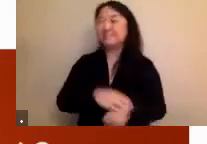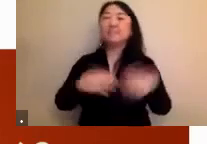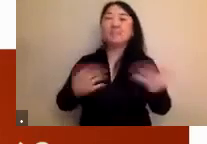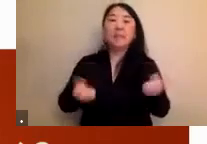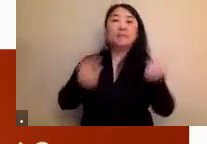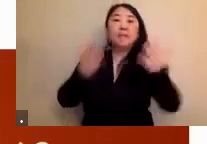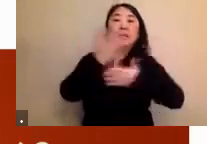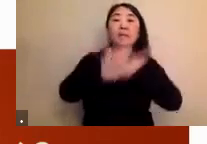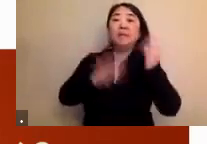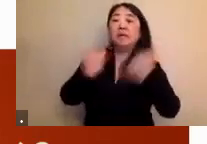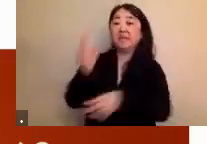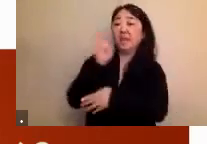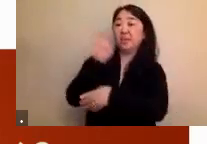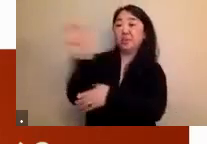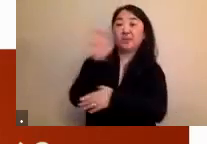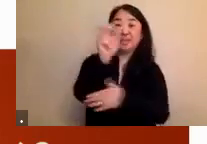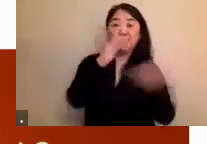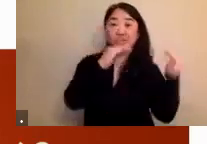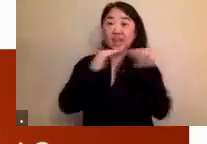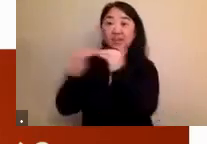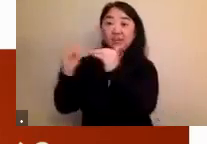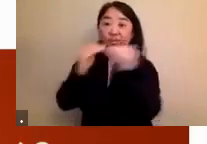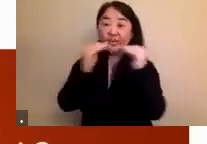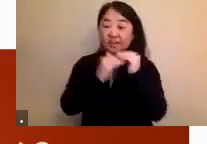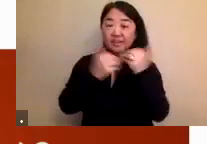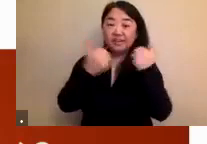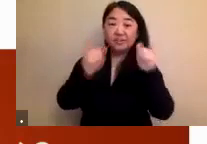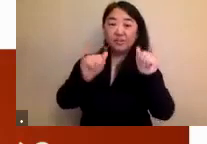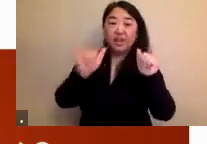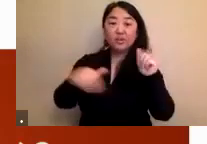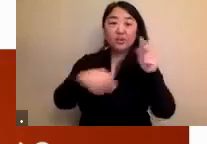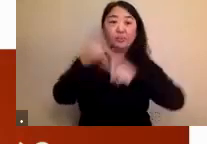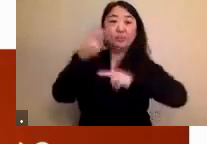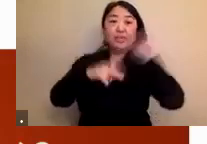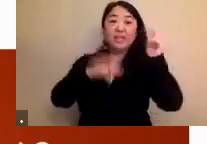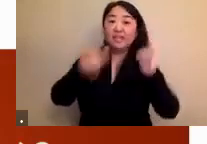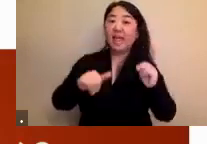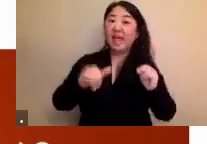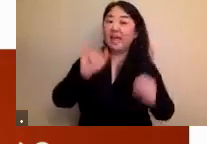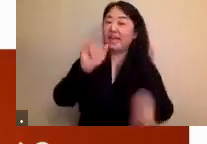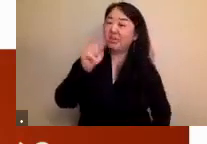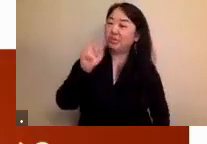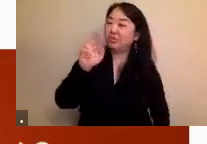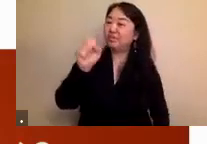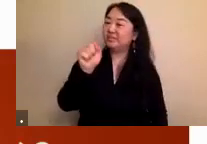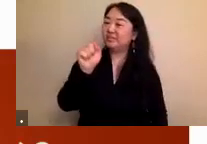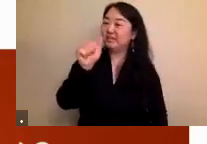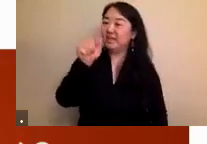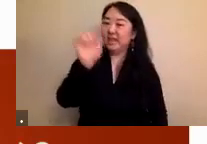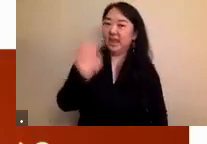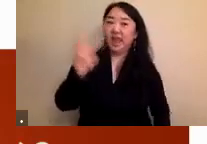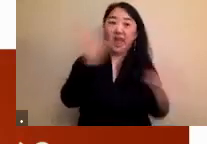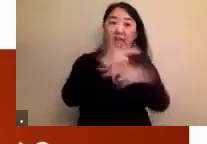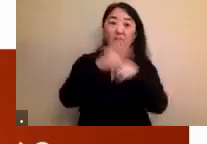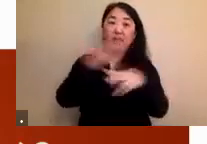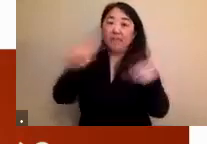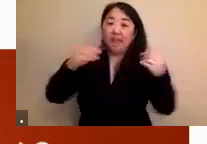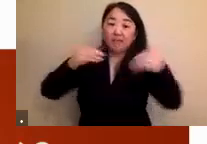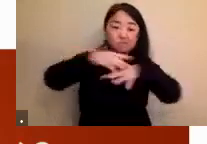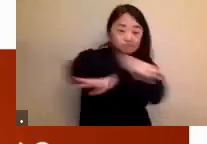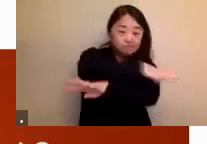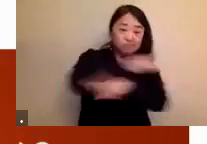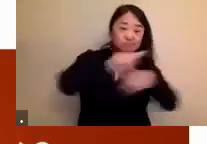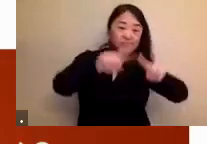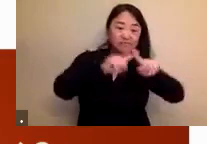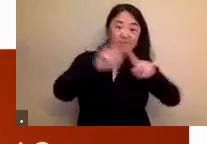equities with regards to building that interstate highway system, which went through 42 states, which